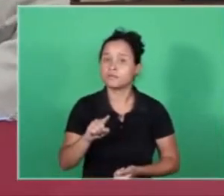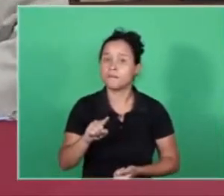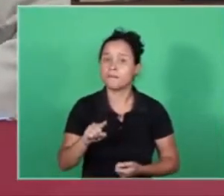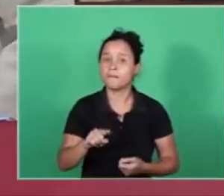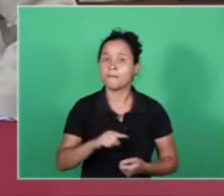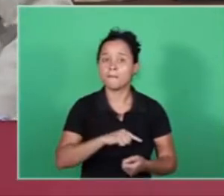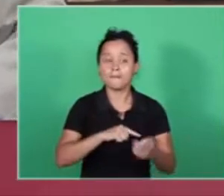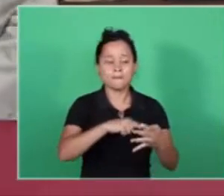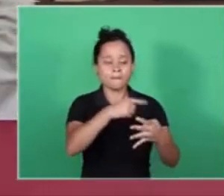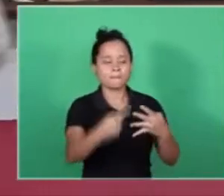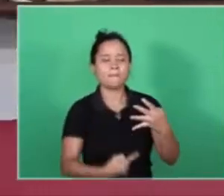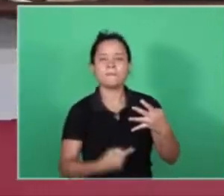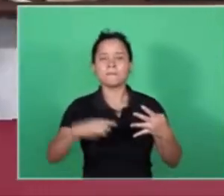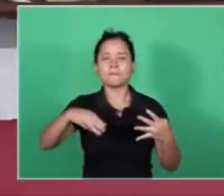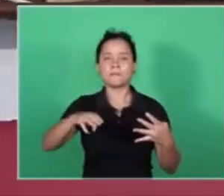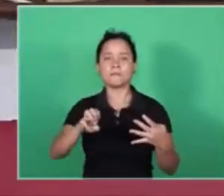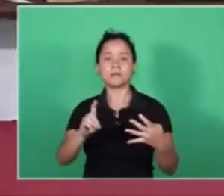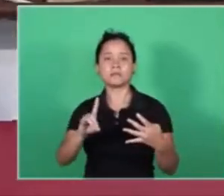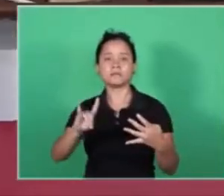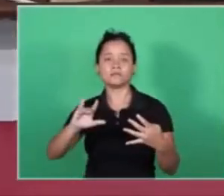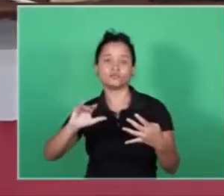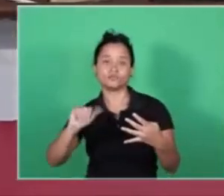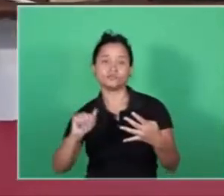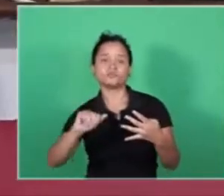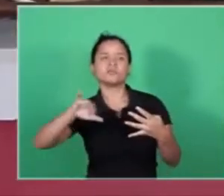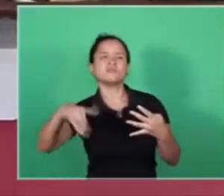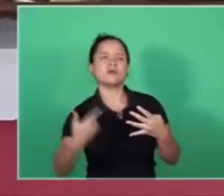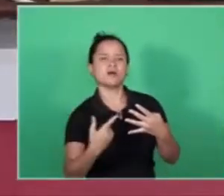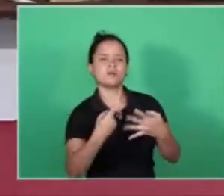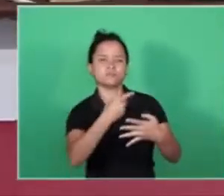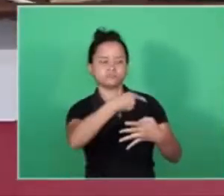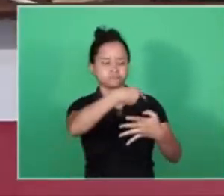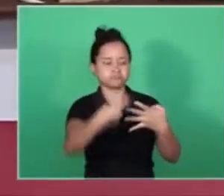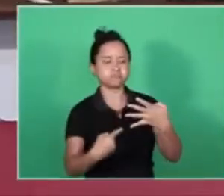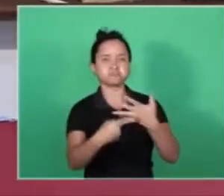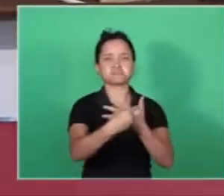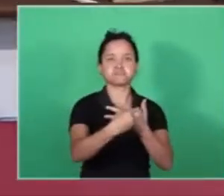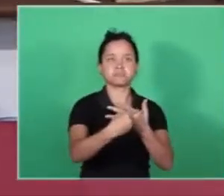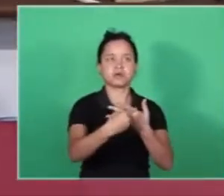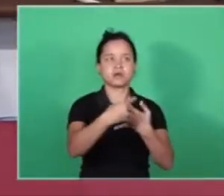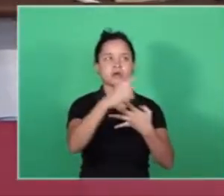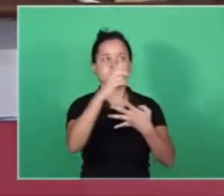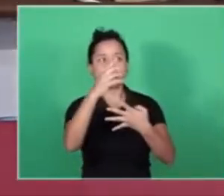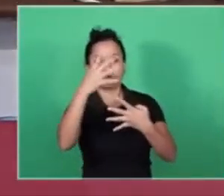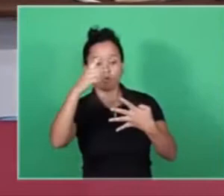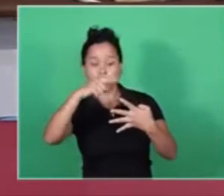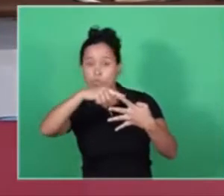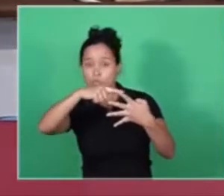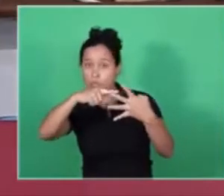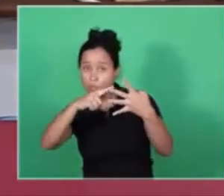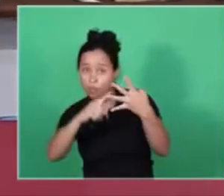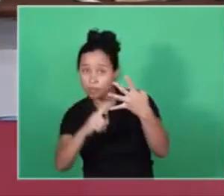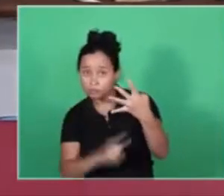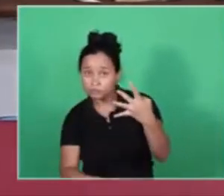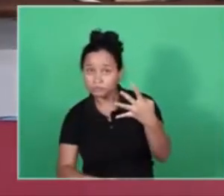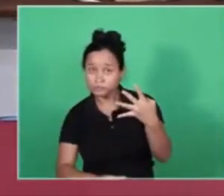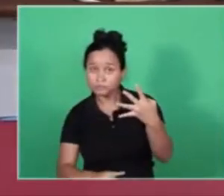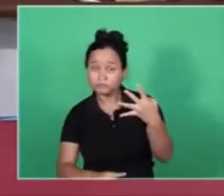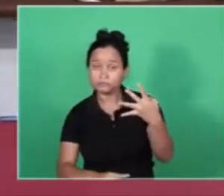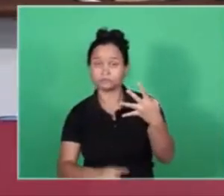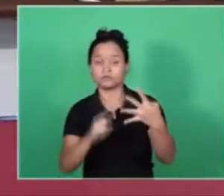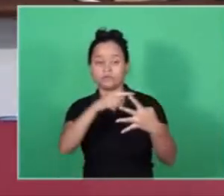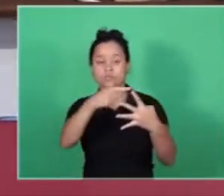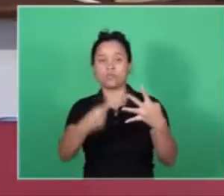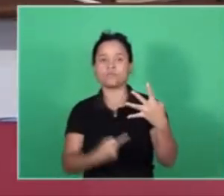what dimension? What dimension? The fourth dimension. So everyone's in the fourth